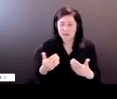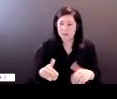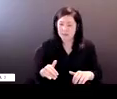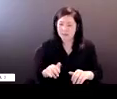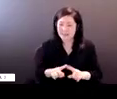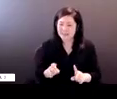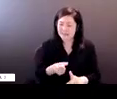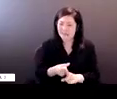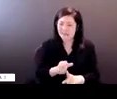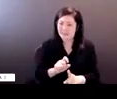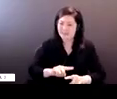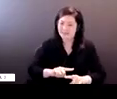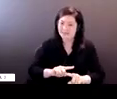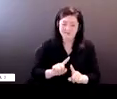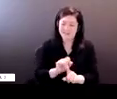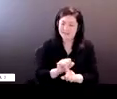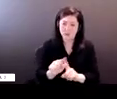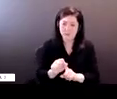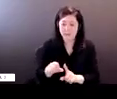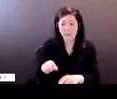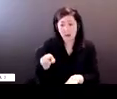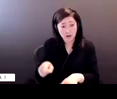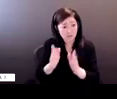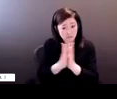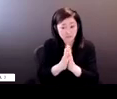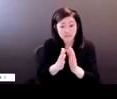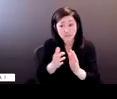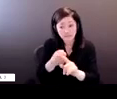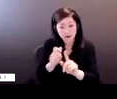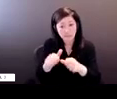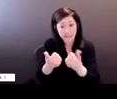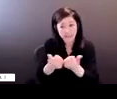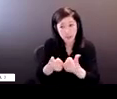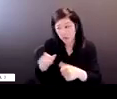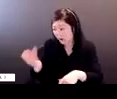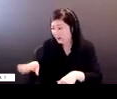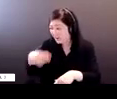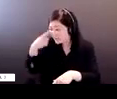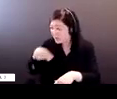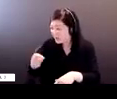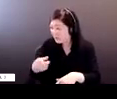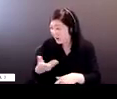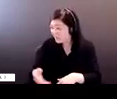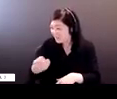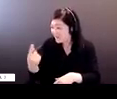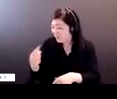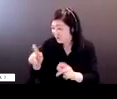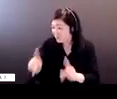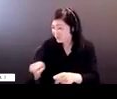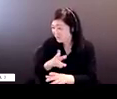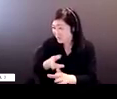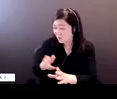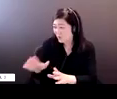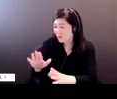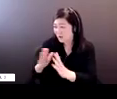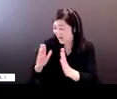asked by an agency to take this person on as they were fairly young